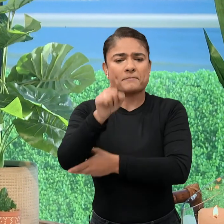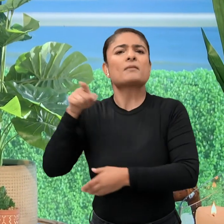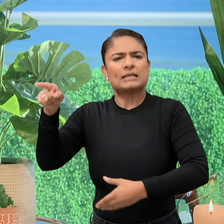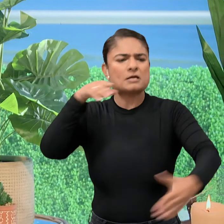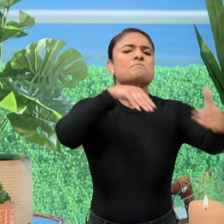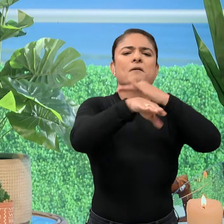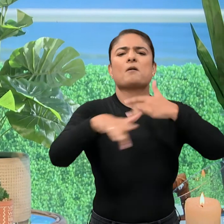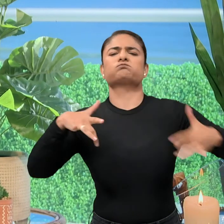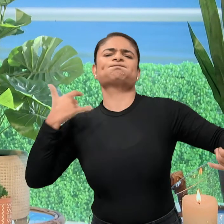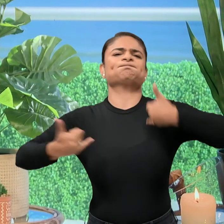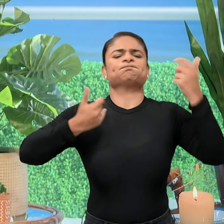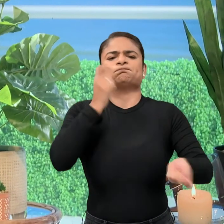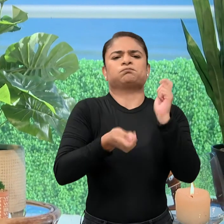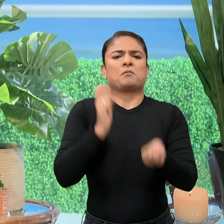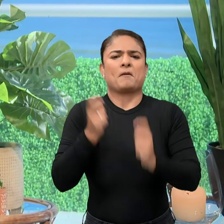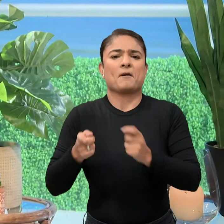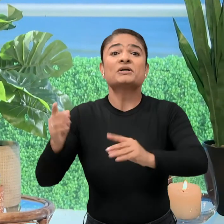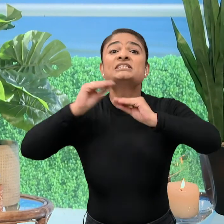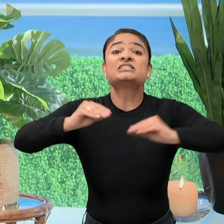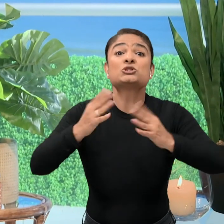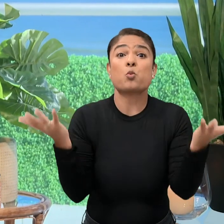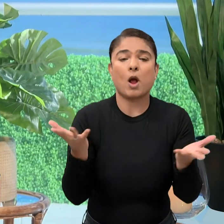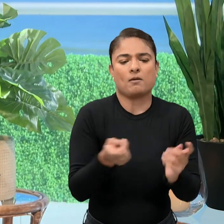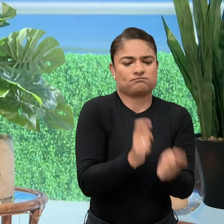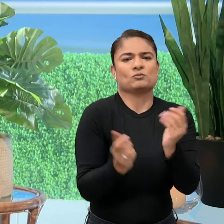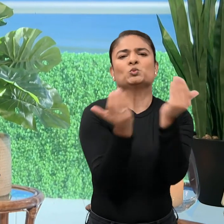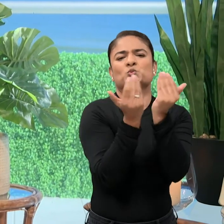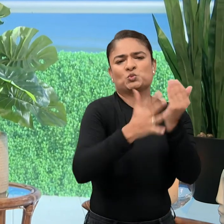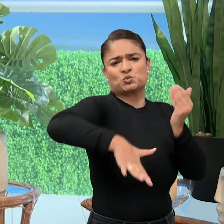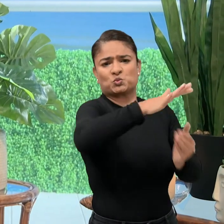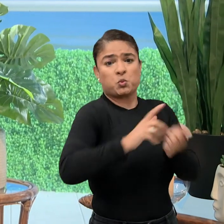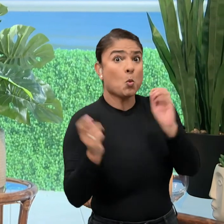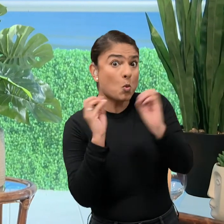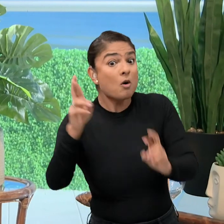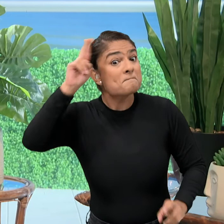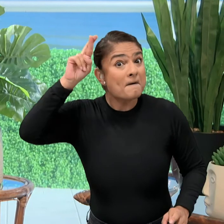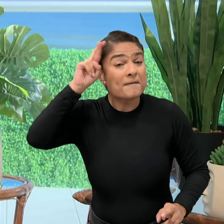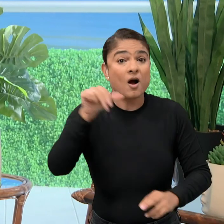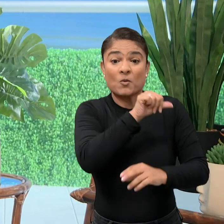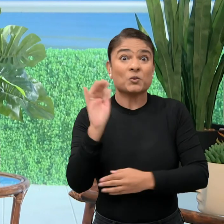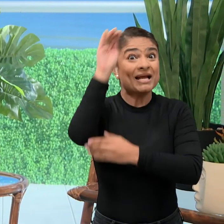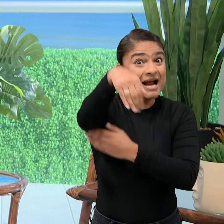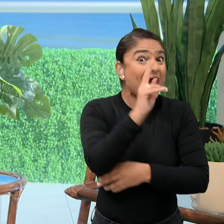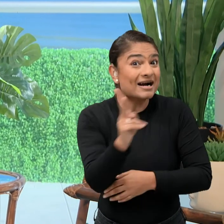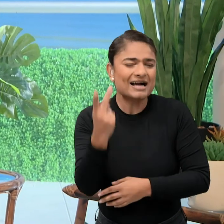events. And when he's not entertaining the crowd, he is teaching marimba at schools. Enjoy. And remember to